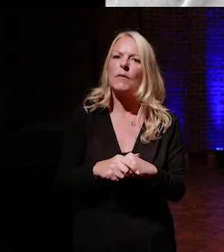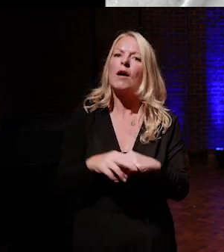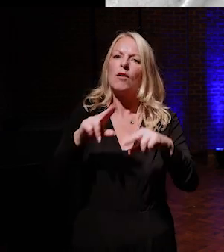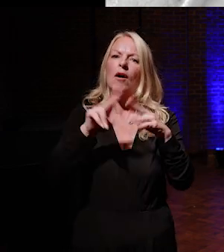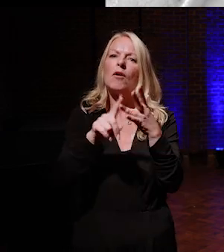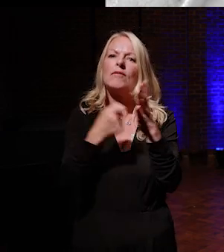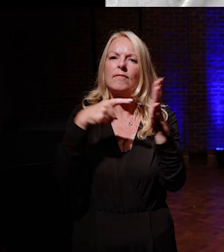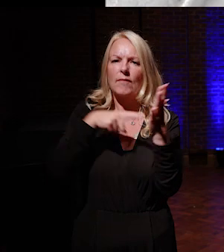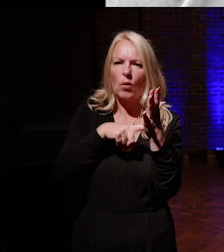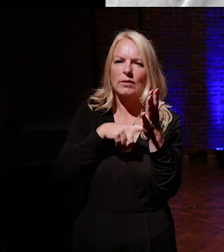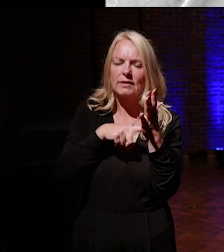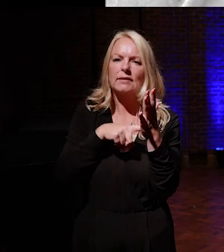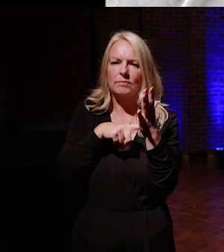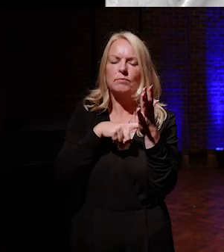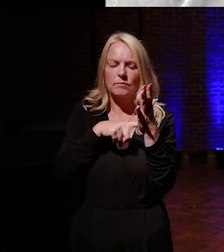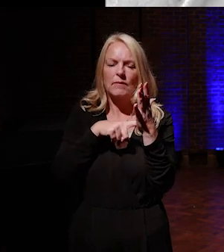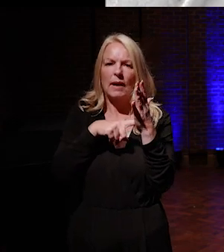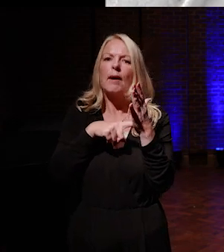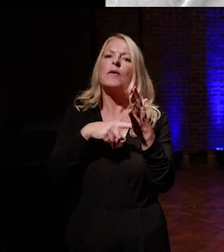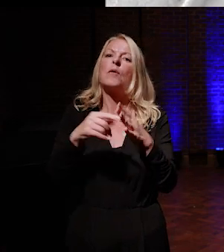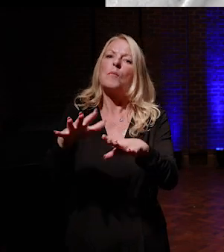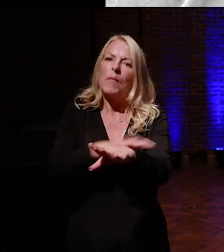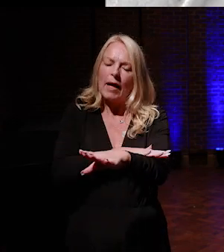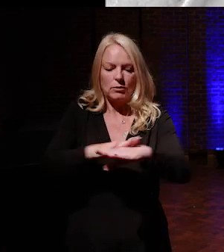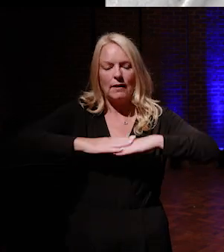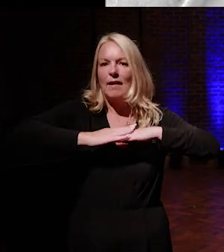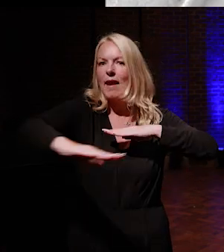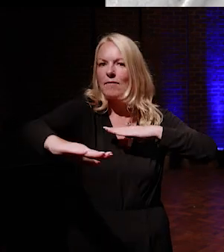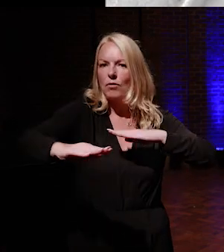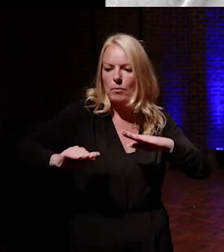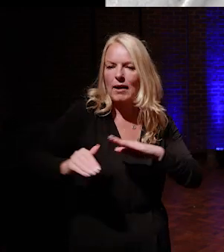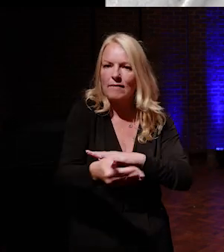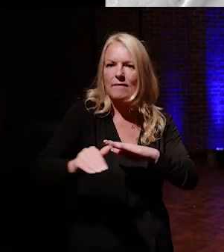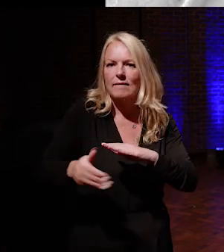has almost completely been plowed and leveled by the farmer.